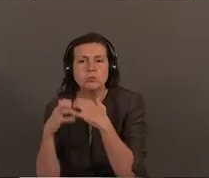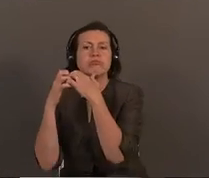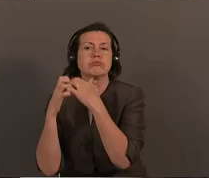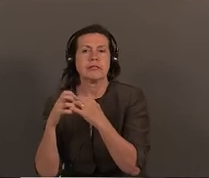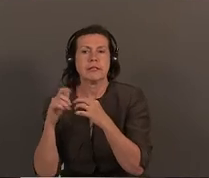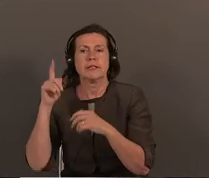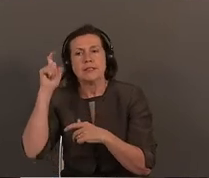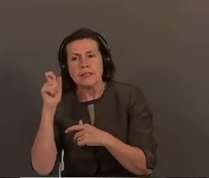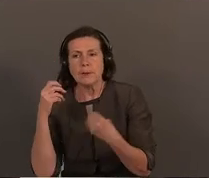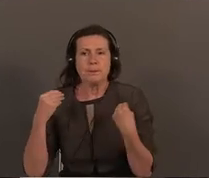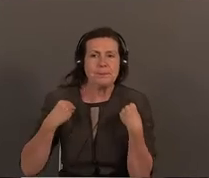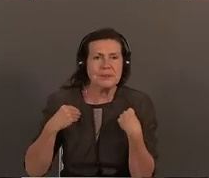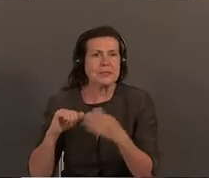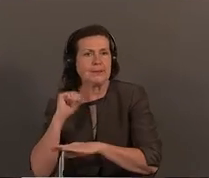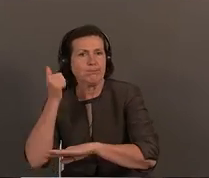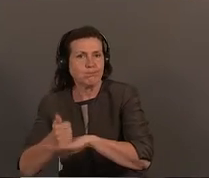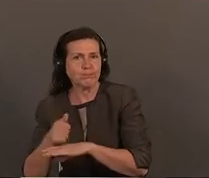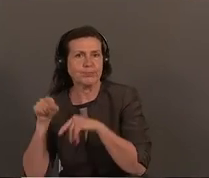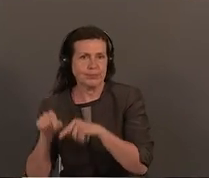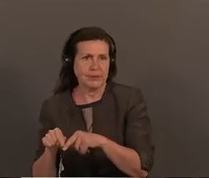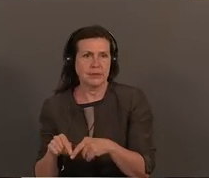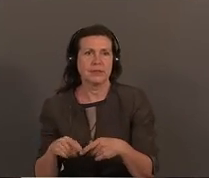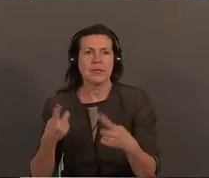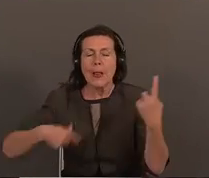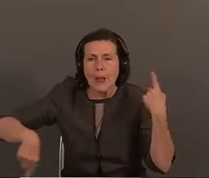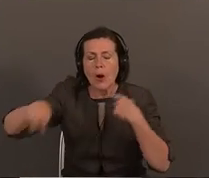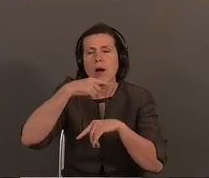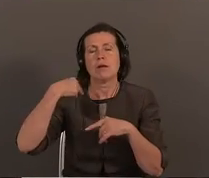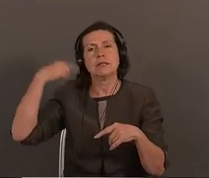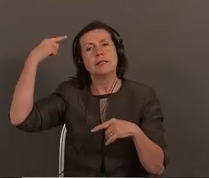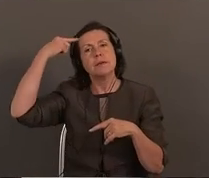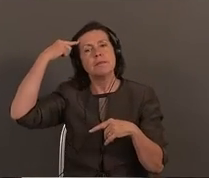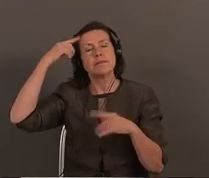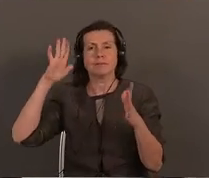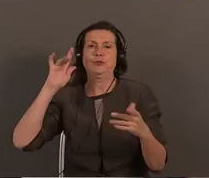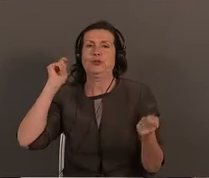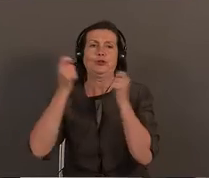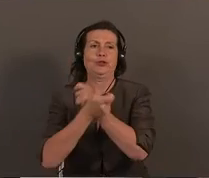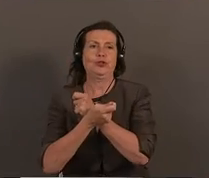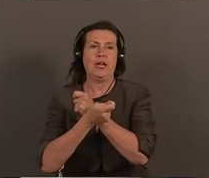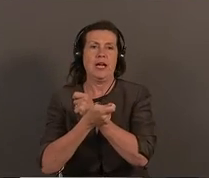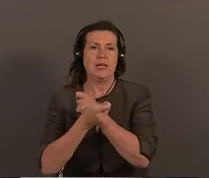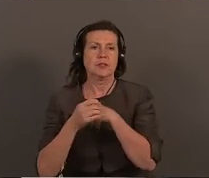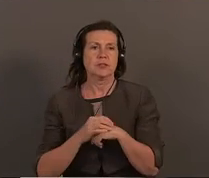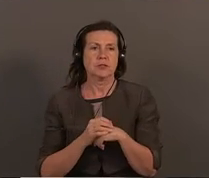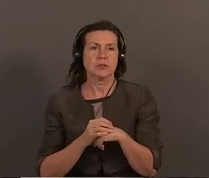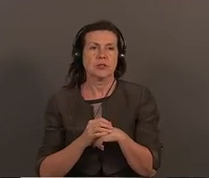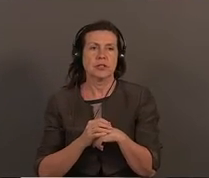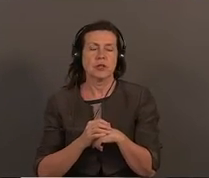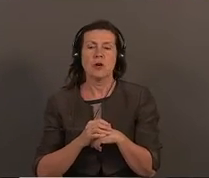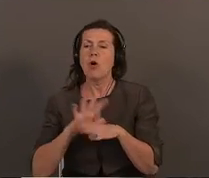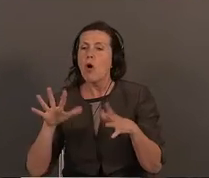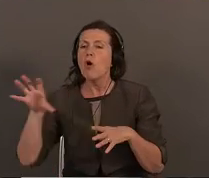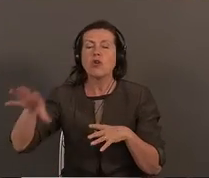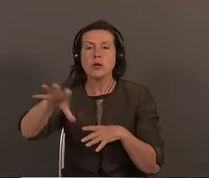of all the people that take decisions in countries and in Europe to be open to